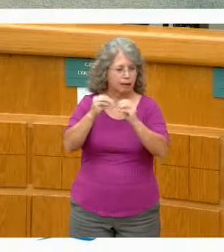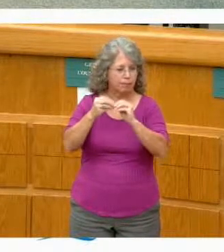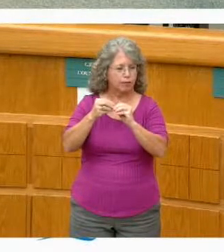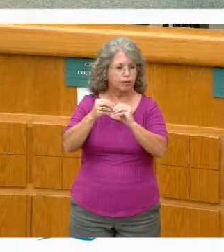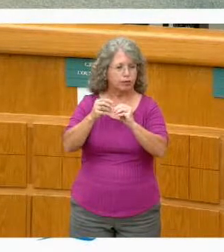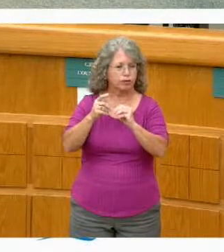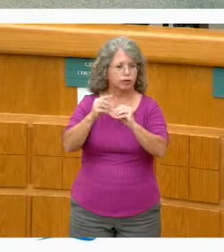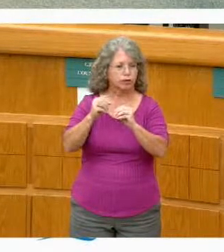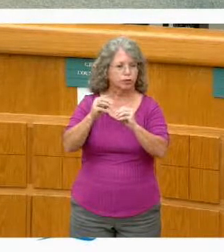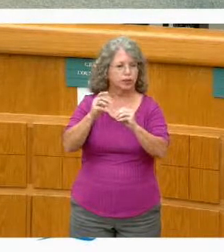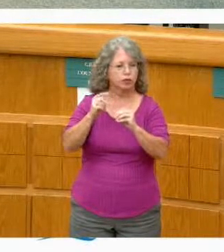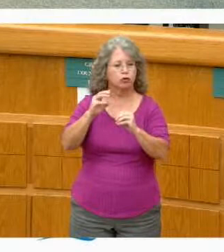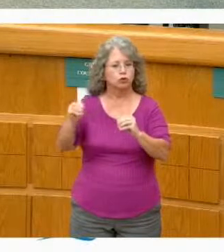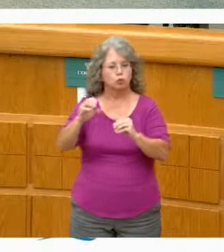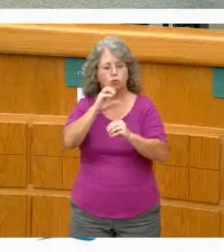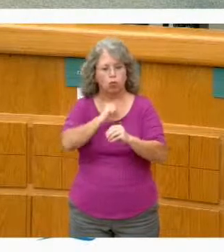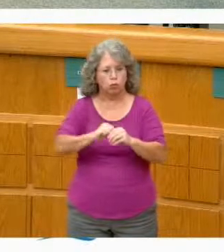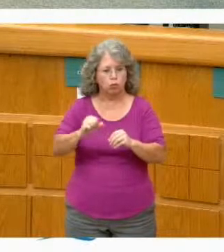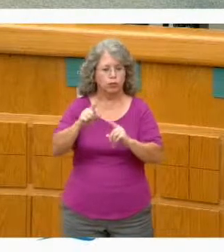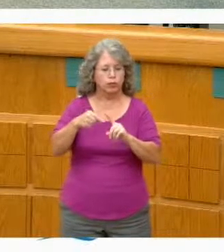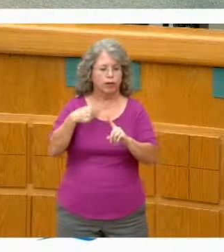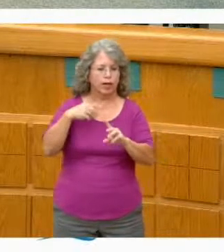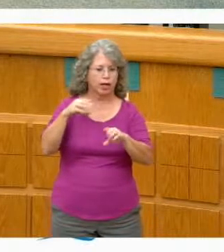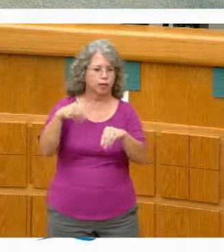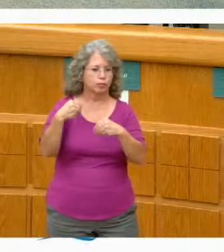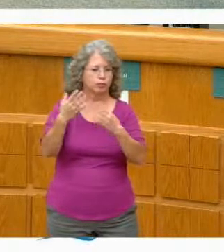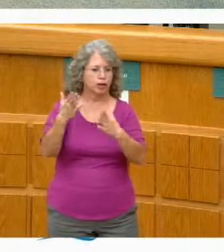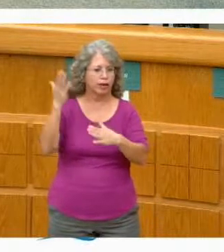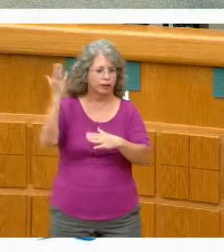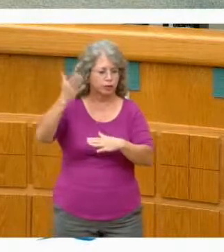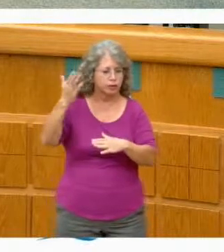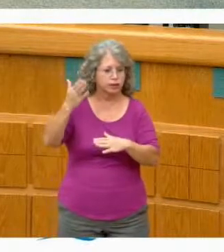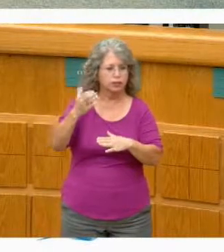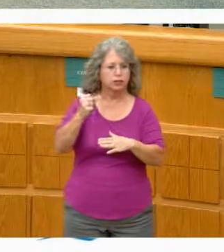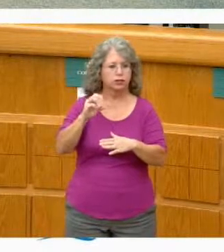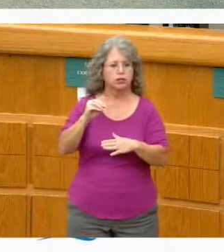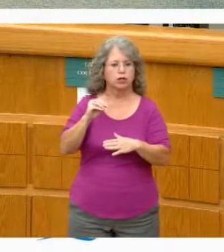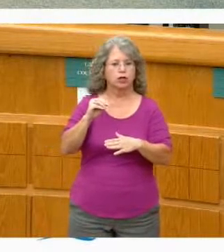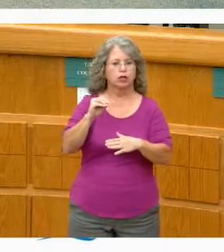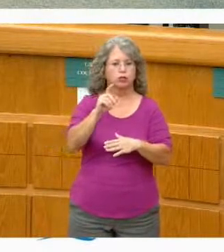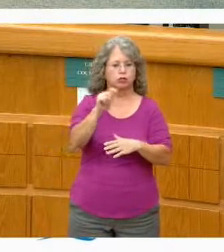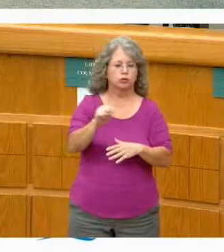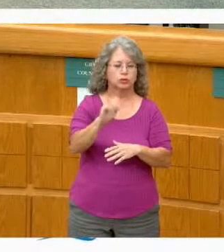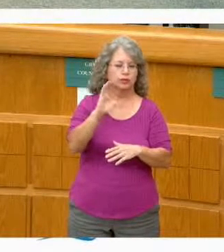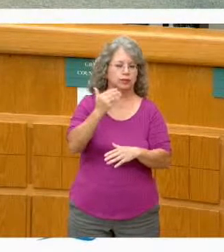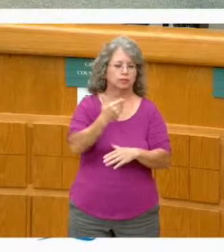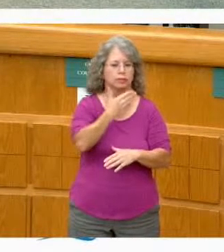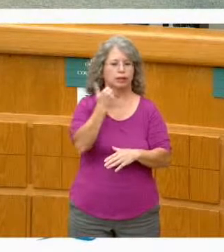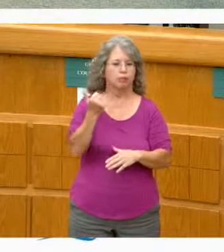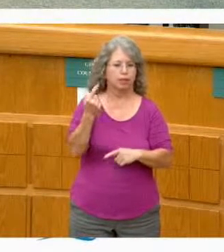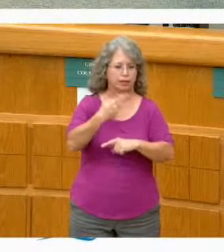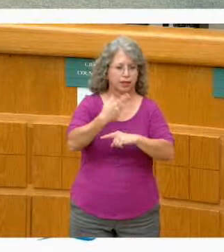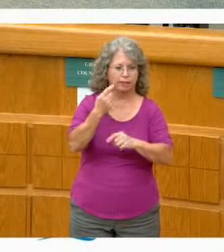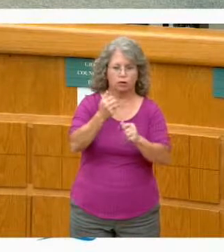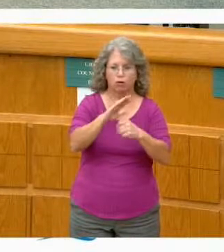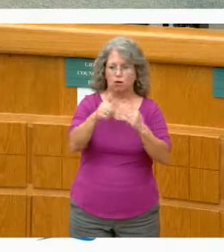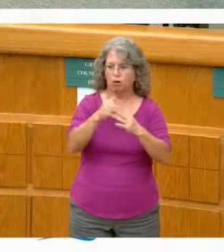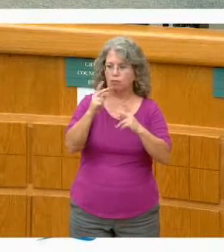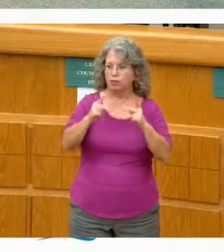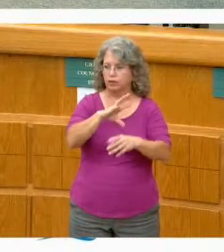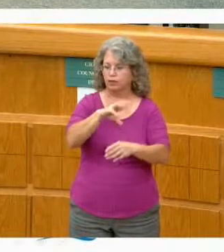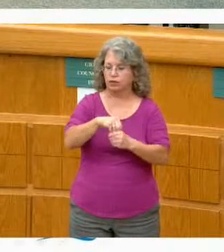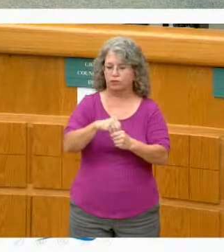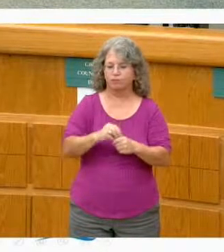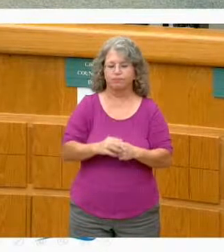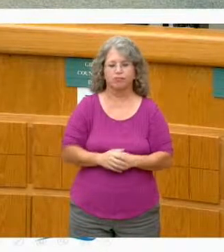give our presentations. So that gives us a view into the future. So Tuesdays seem to be the best day for